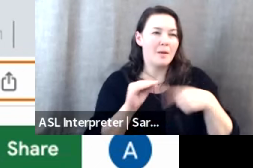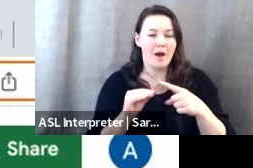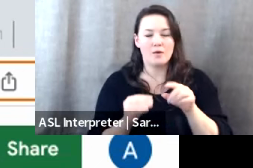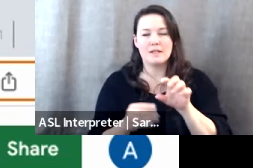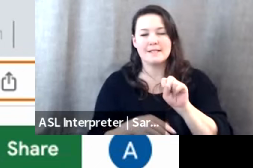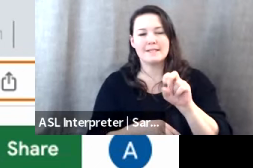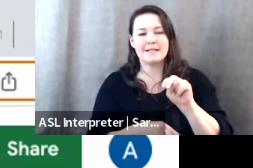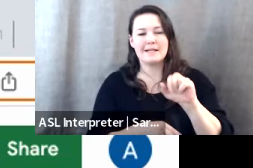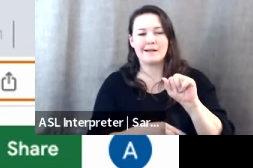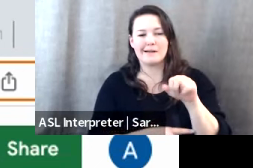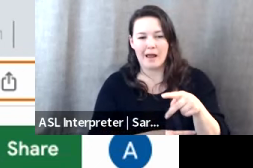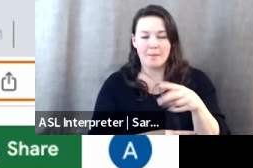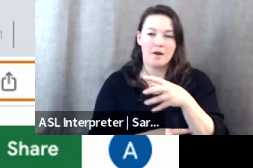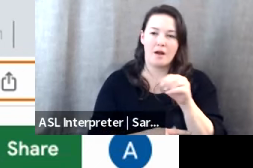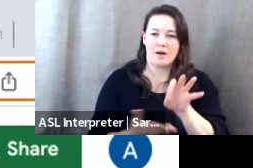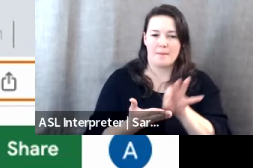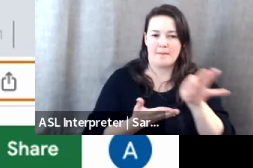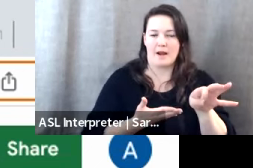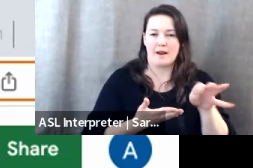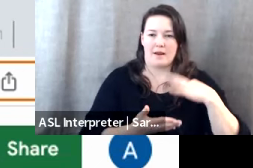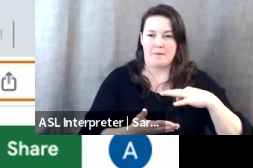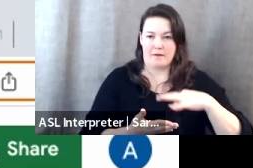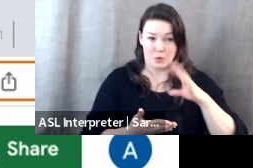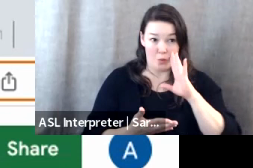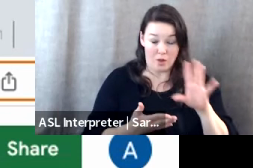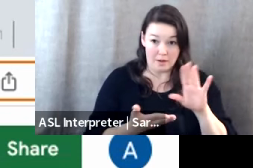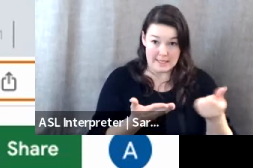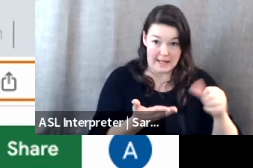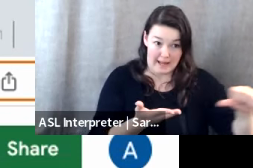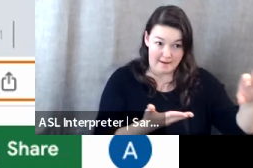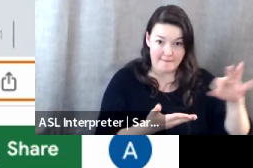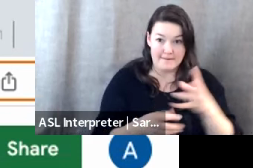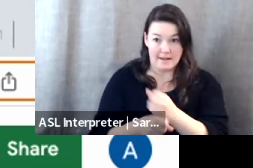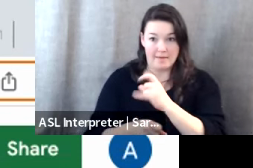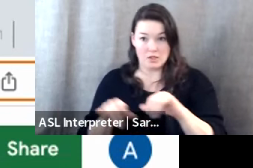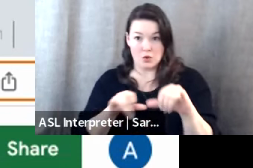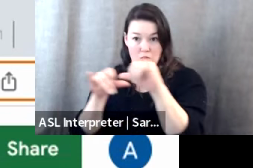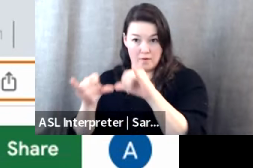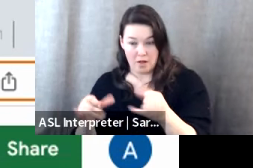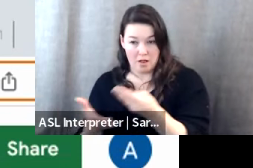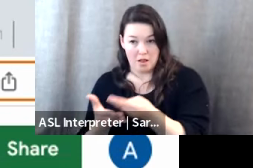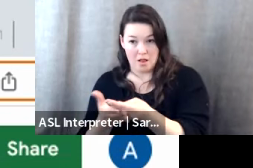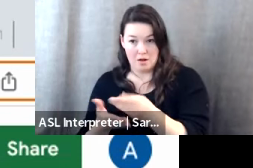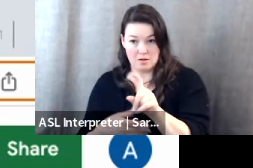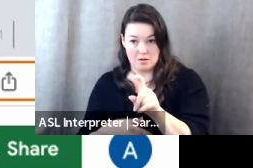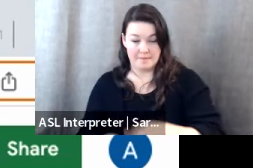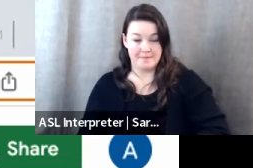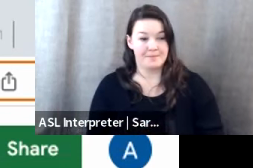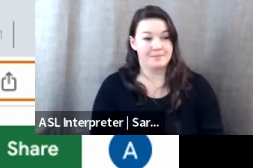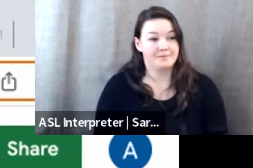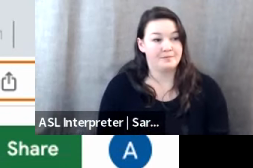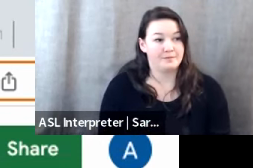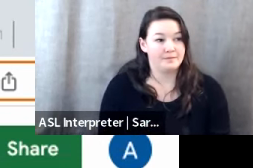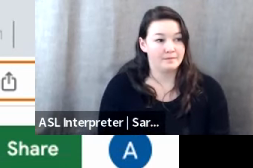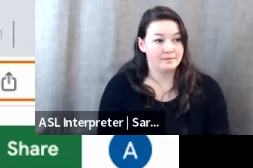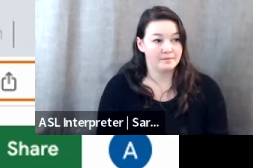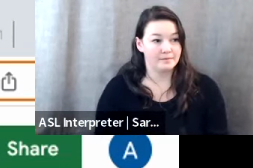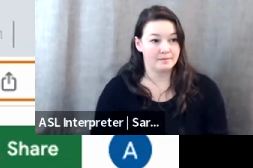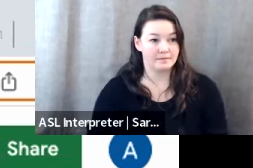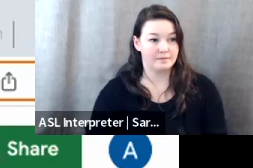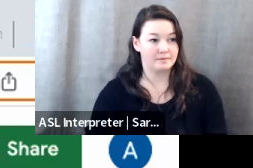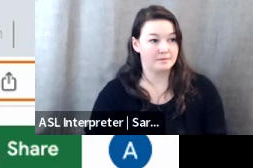just unintended consequences. Entonces quisiera yo aclarar, ya que no estoy tan familiarizado con lo que es un ingreso básico universal.